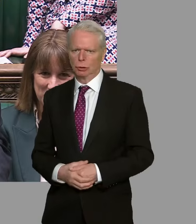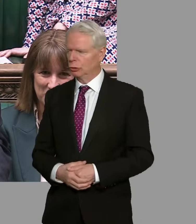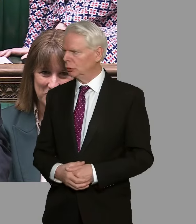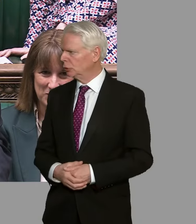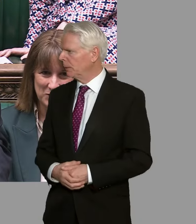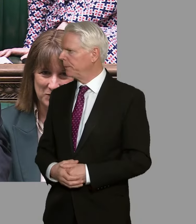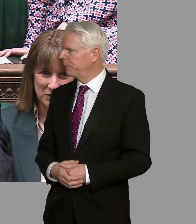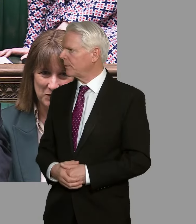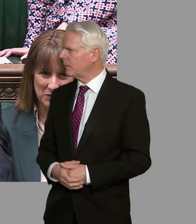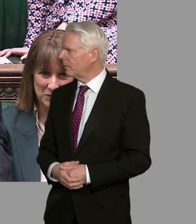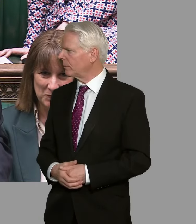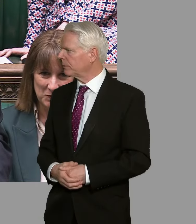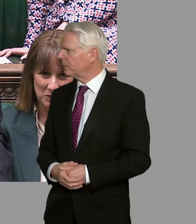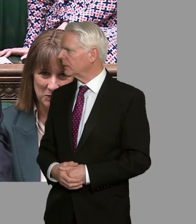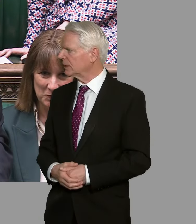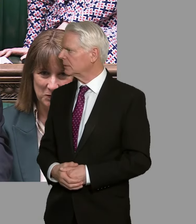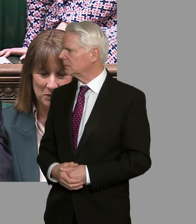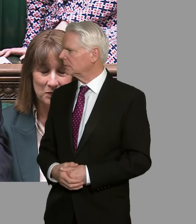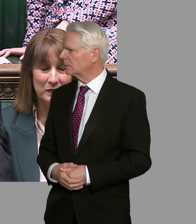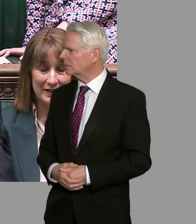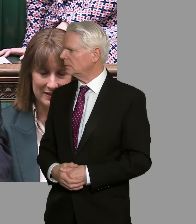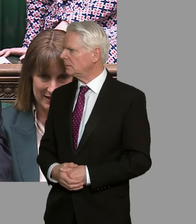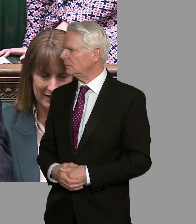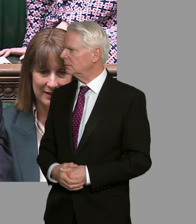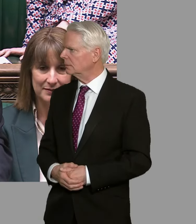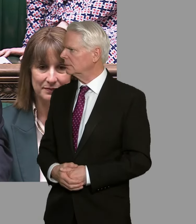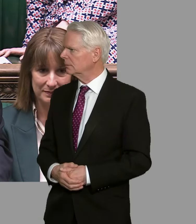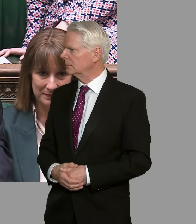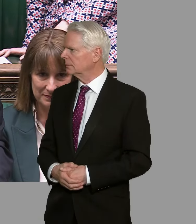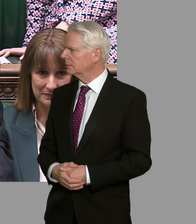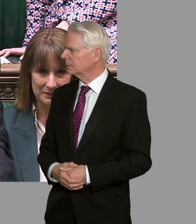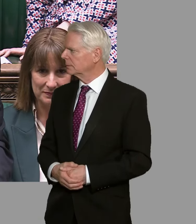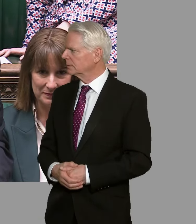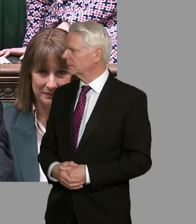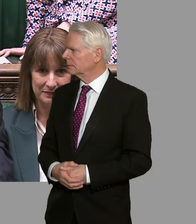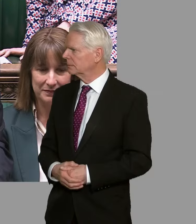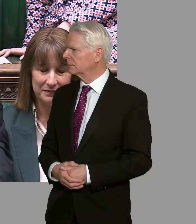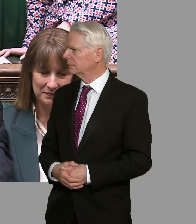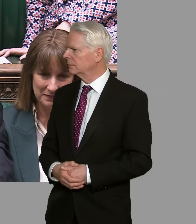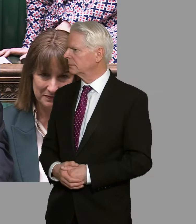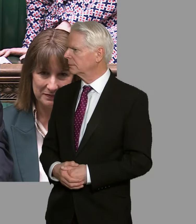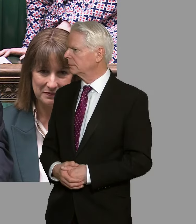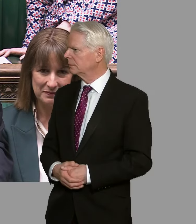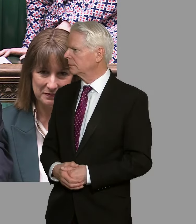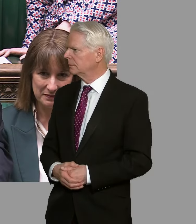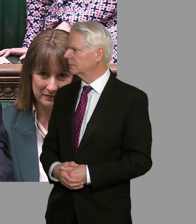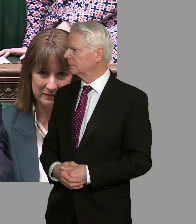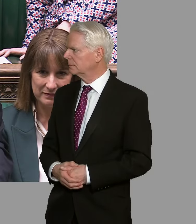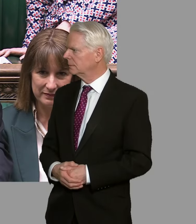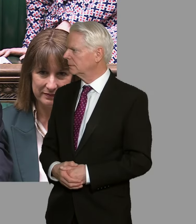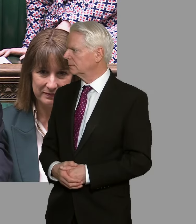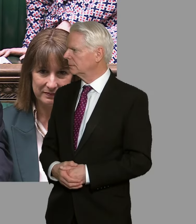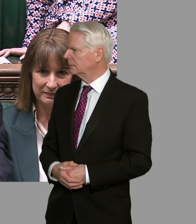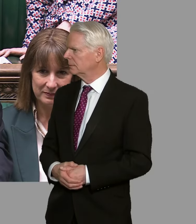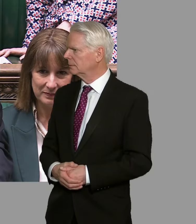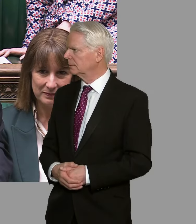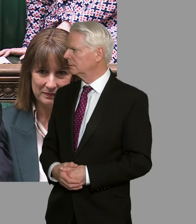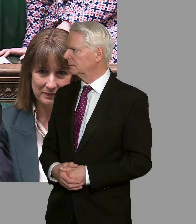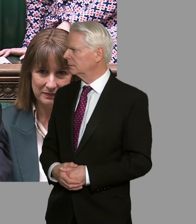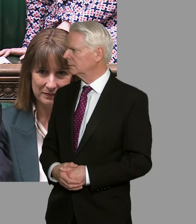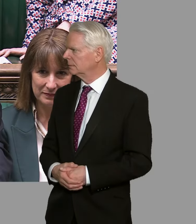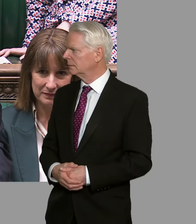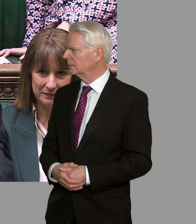want to lead a country where we pull together and walk into the future as neighbours and as communities,